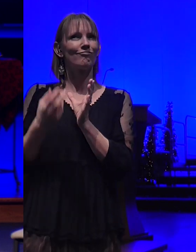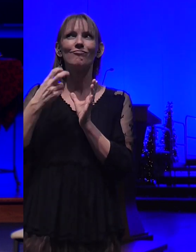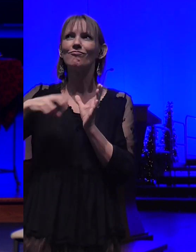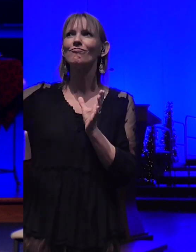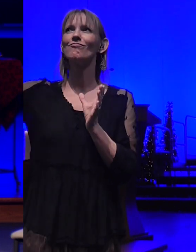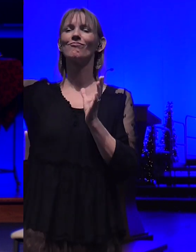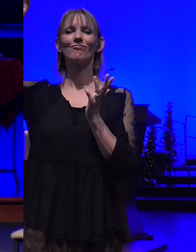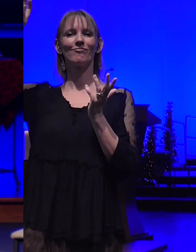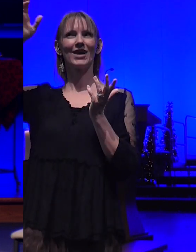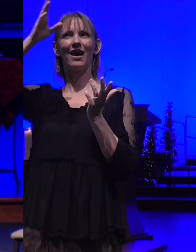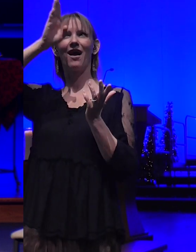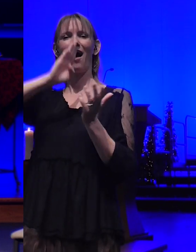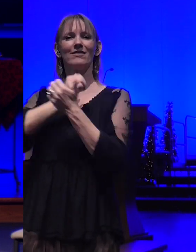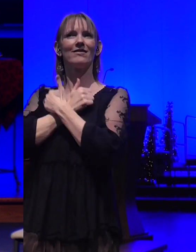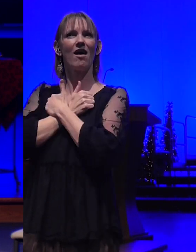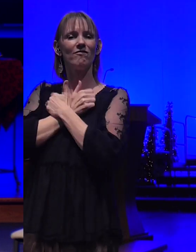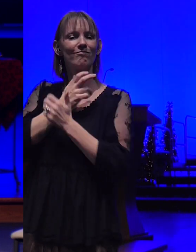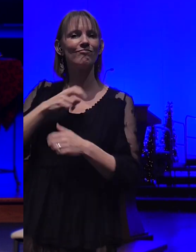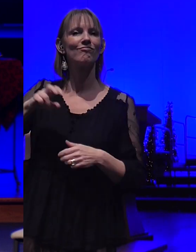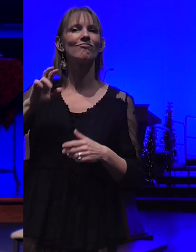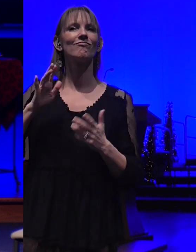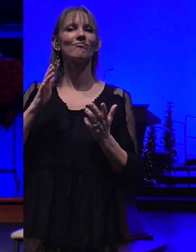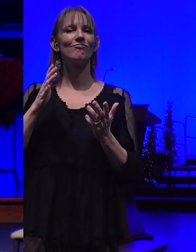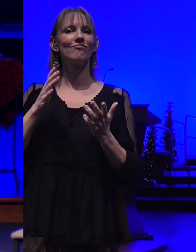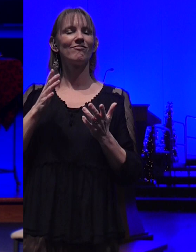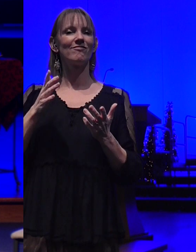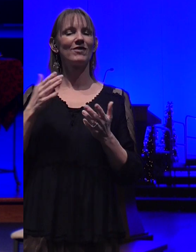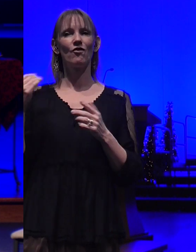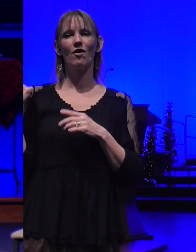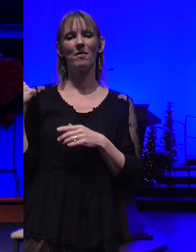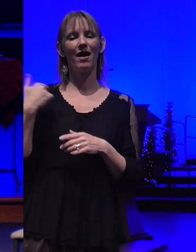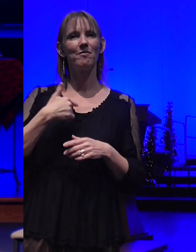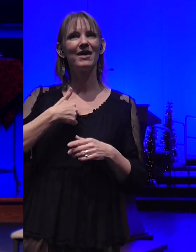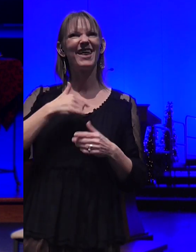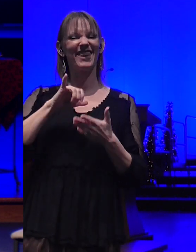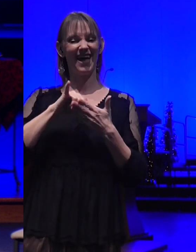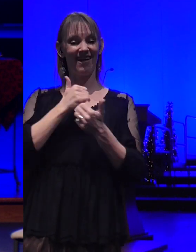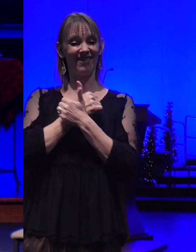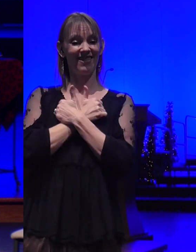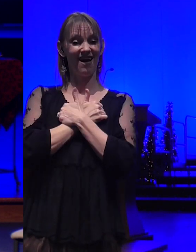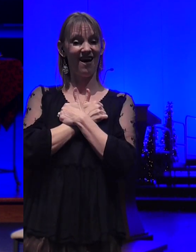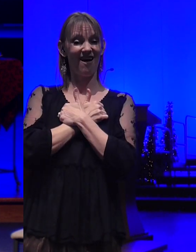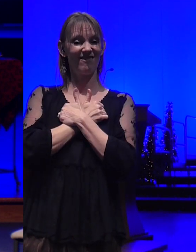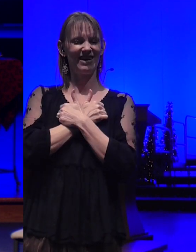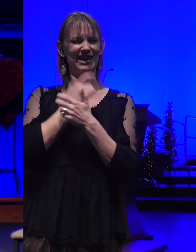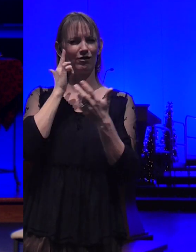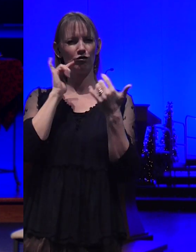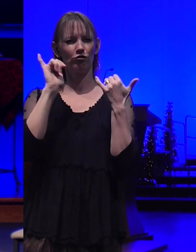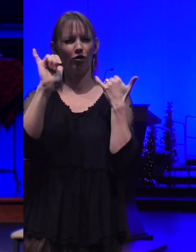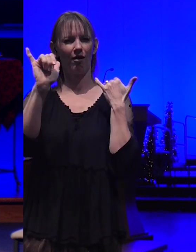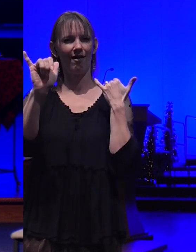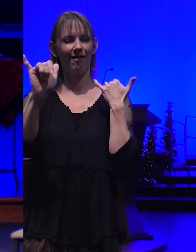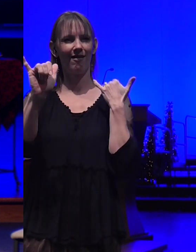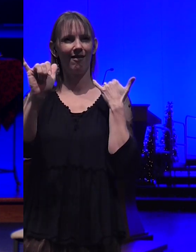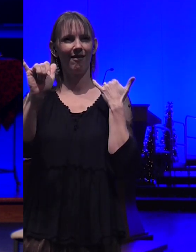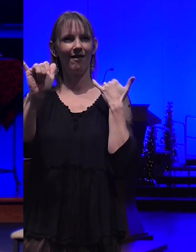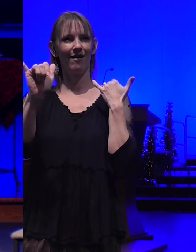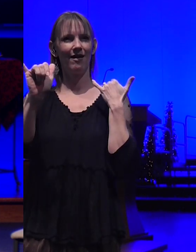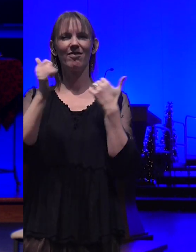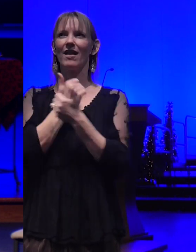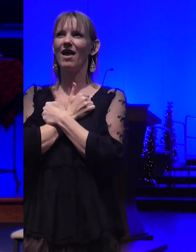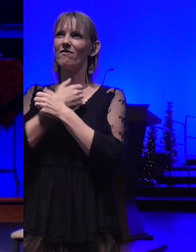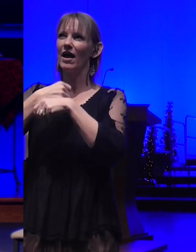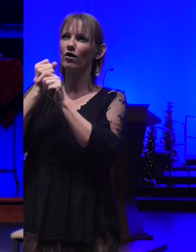God's greater love. And I remind myself that love is eternal for them. That love that birthed